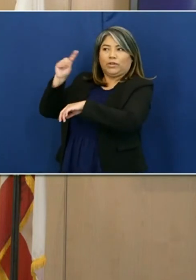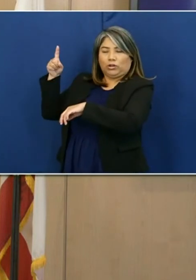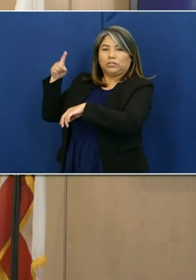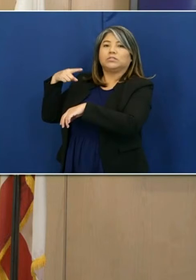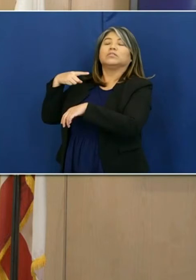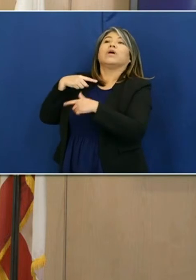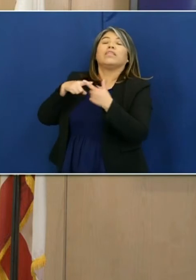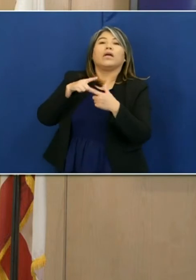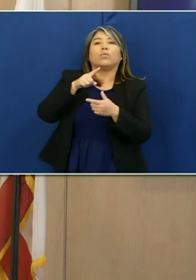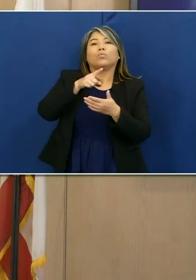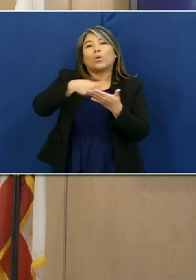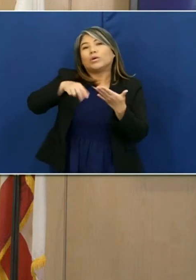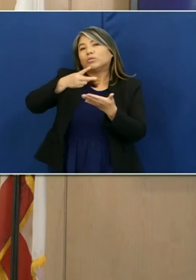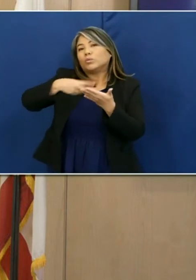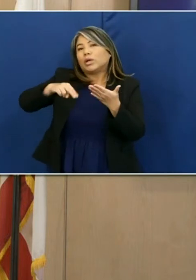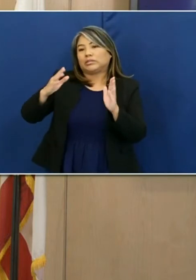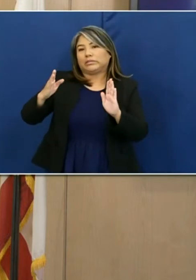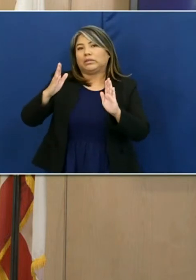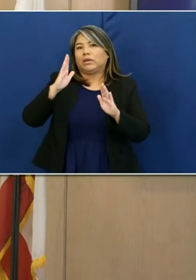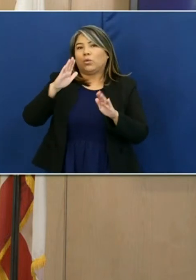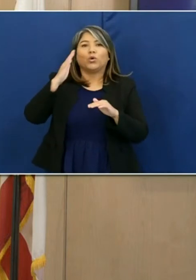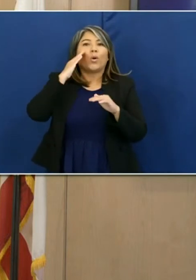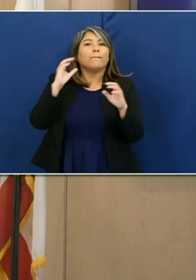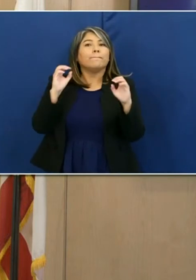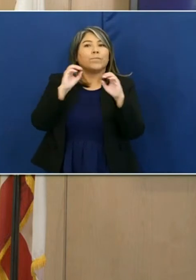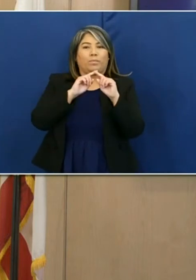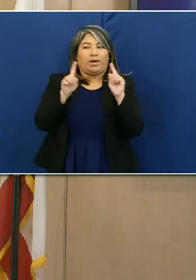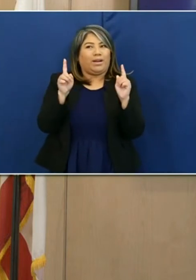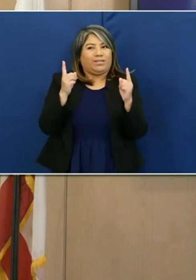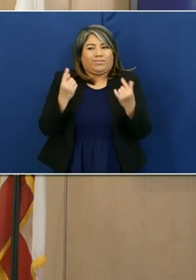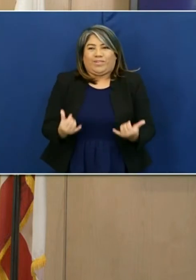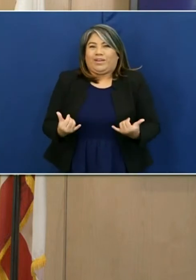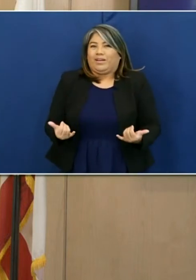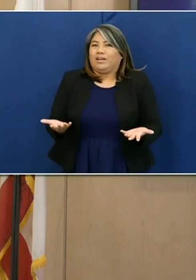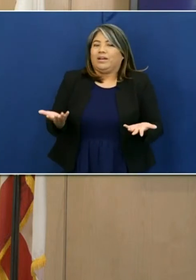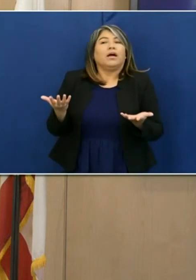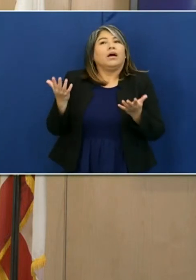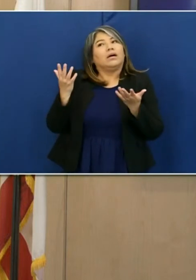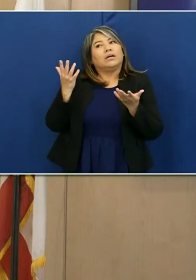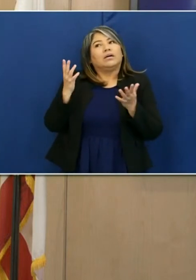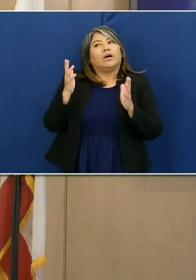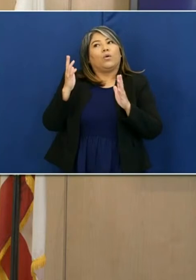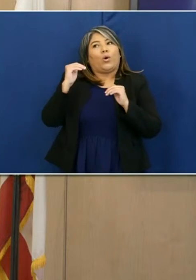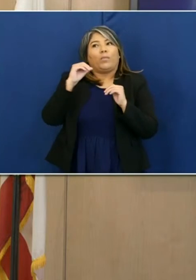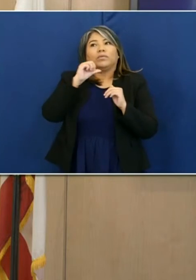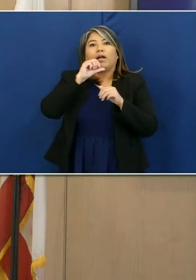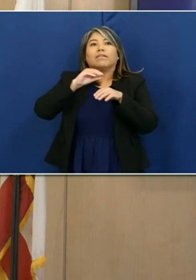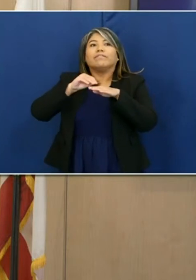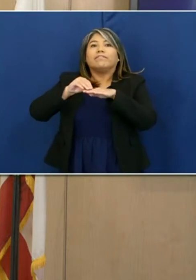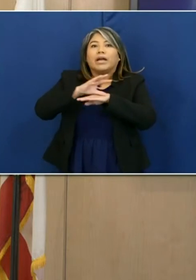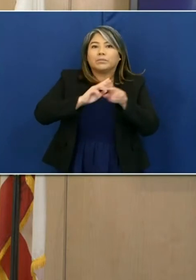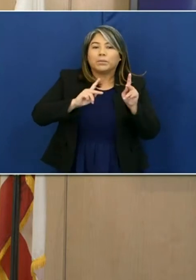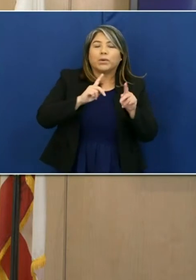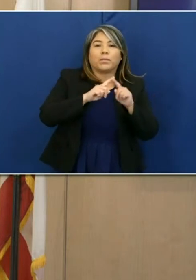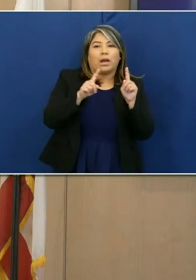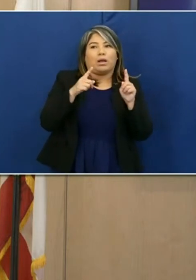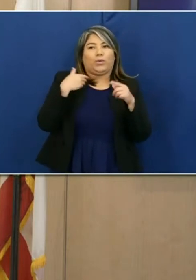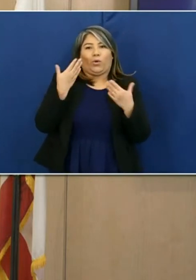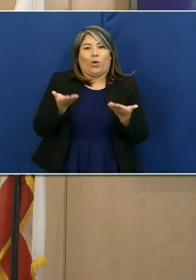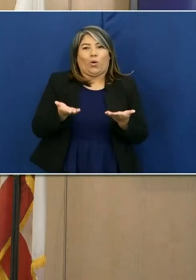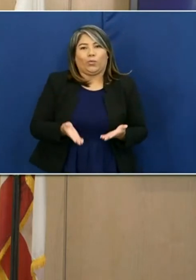next week or two we'll know more about this. But until then, we're hopeful that it won't affect it, but we just don't know.